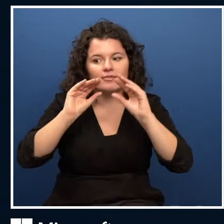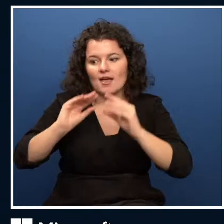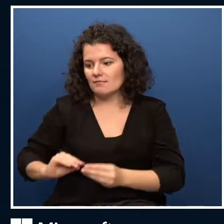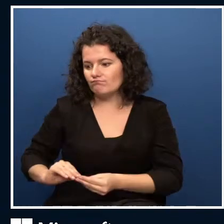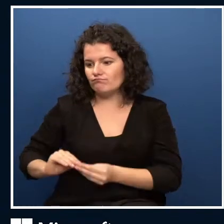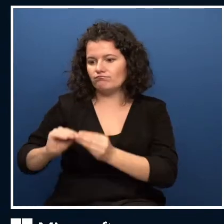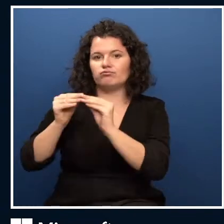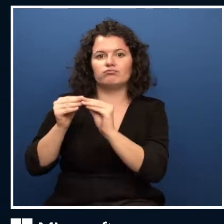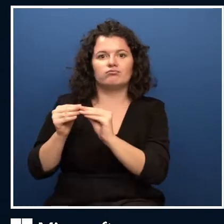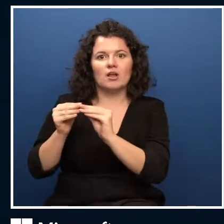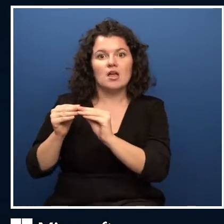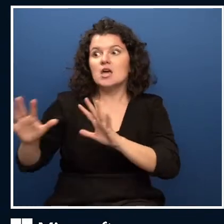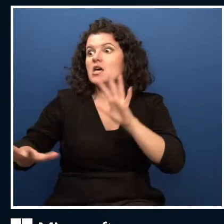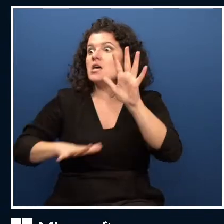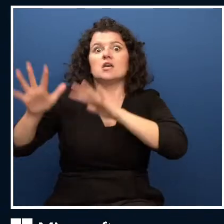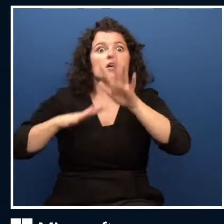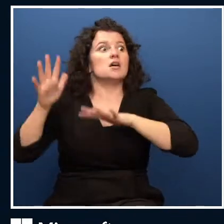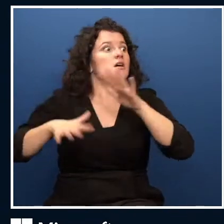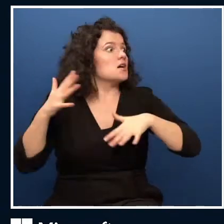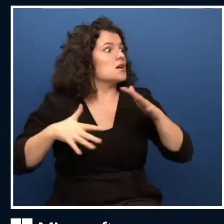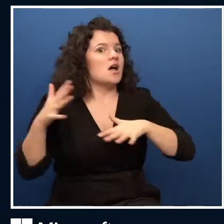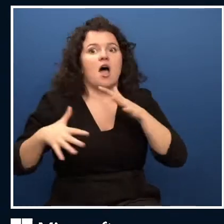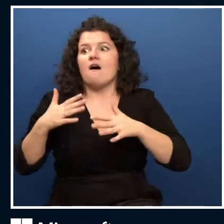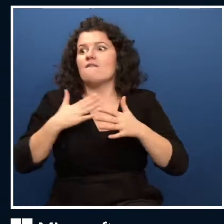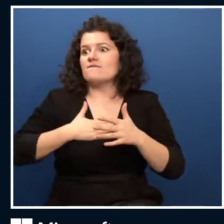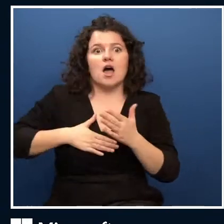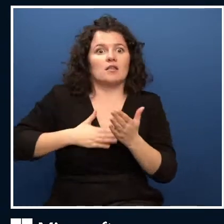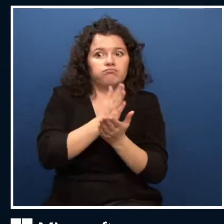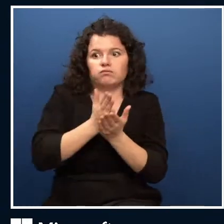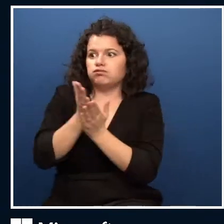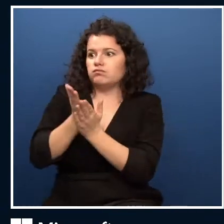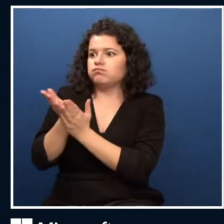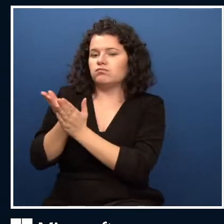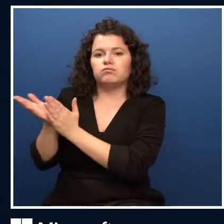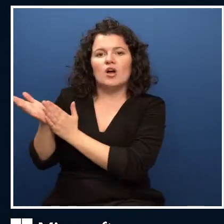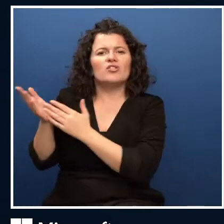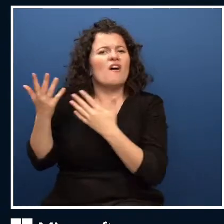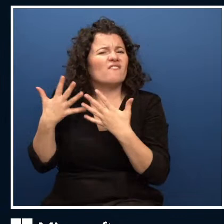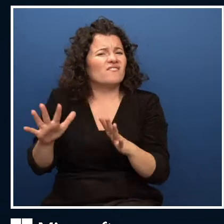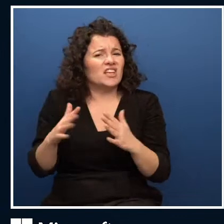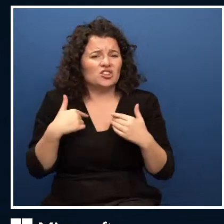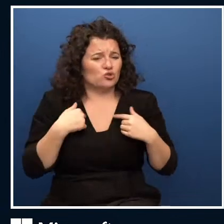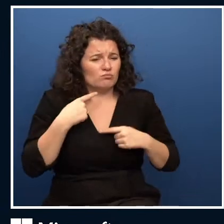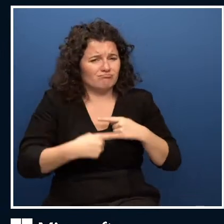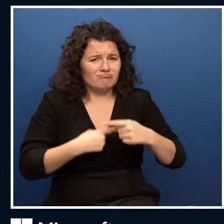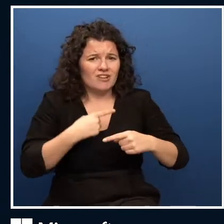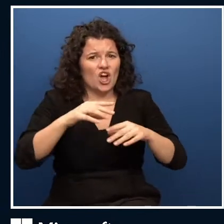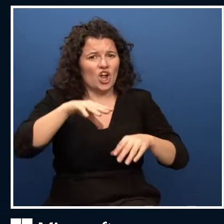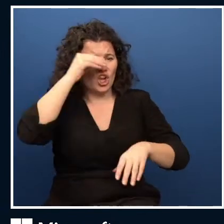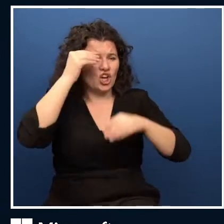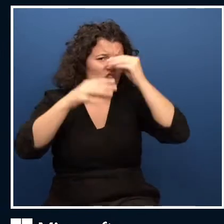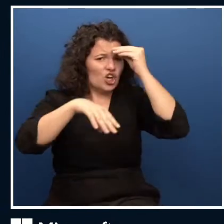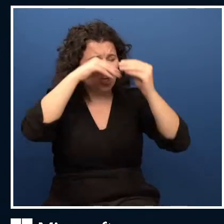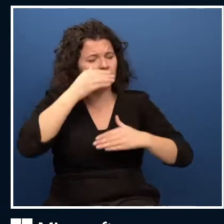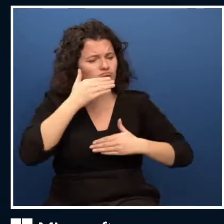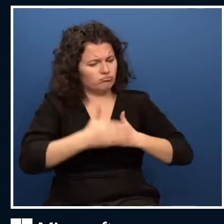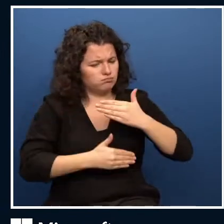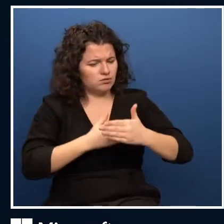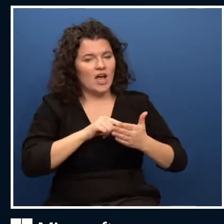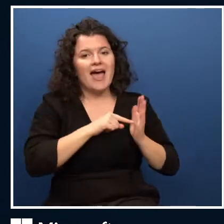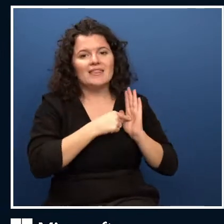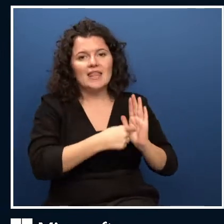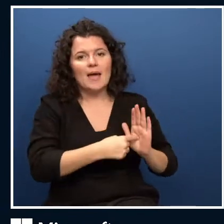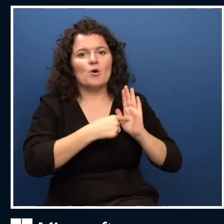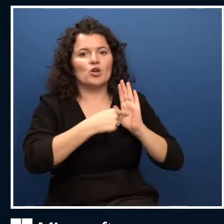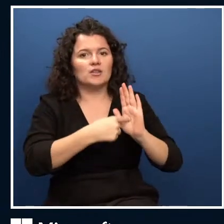to reactively try to do all these. You've actually proactively done your portfolio, proactively kept track of stuff, proactively kept up to date with what's